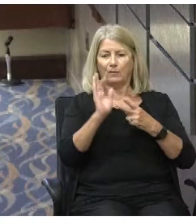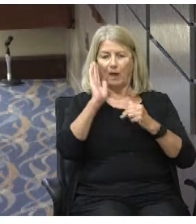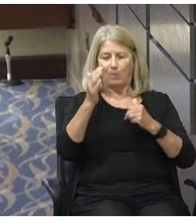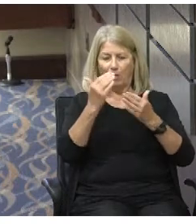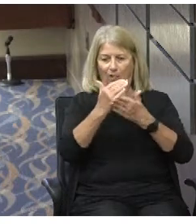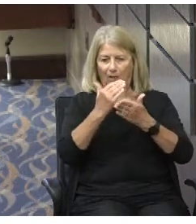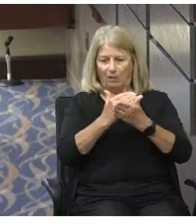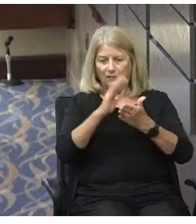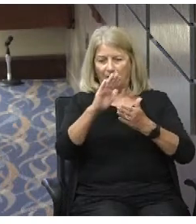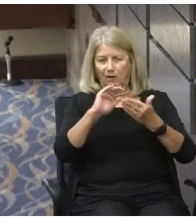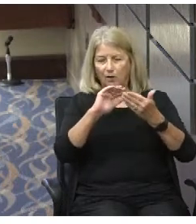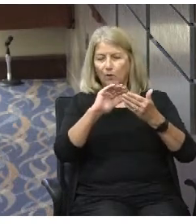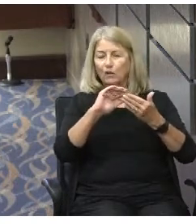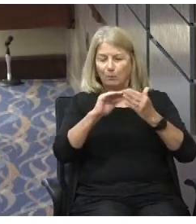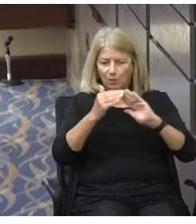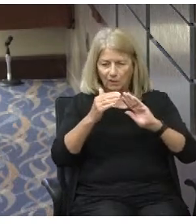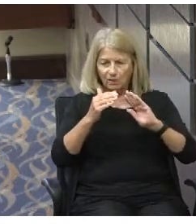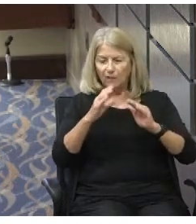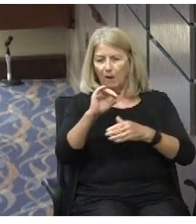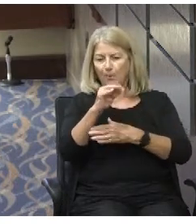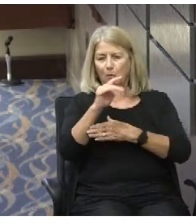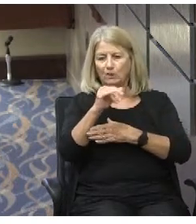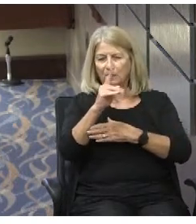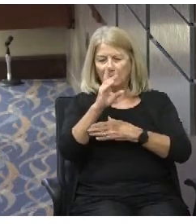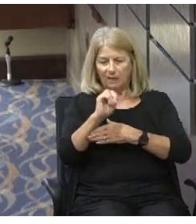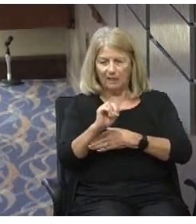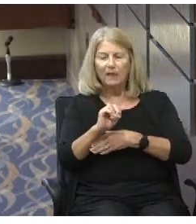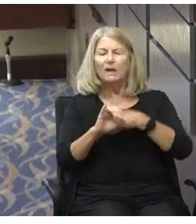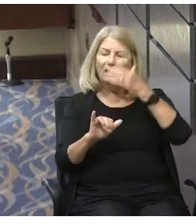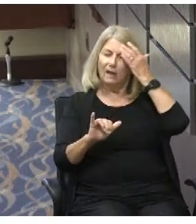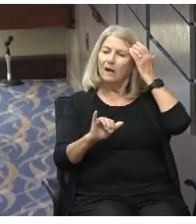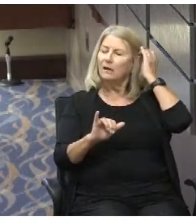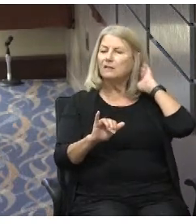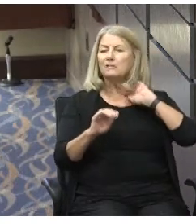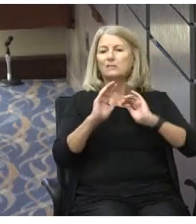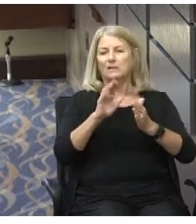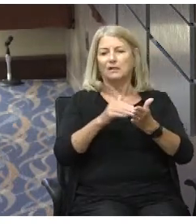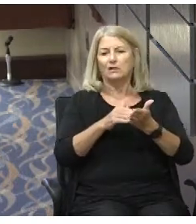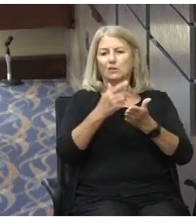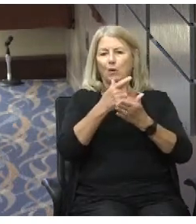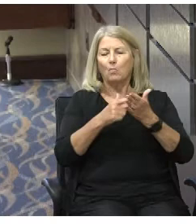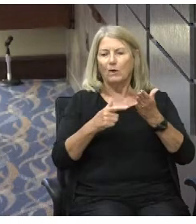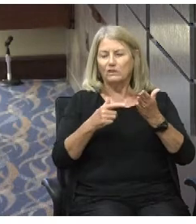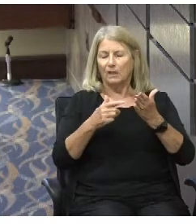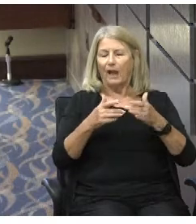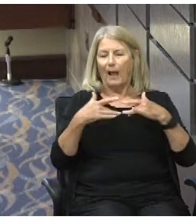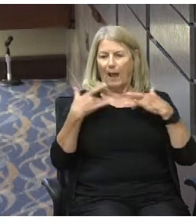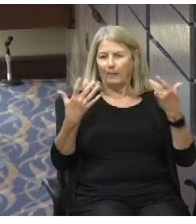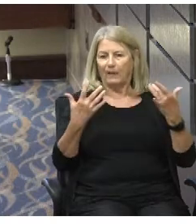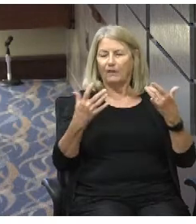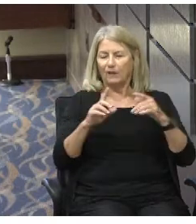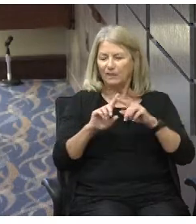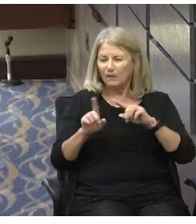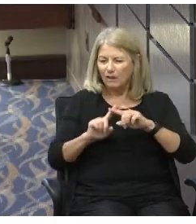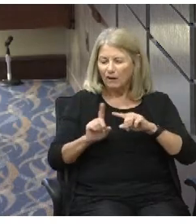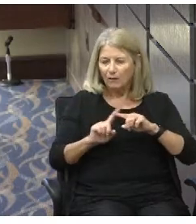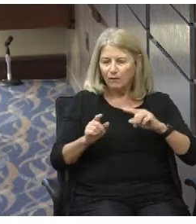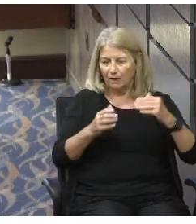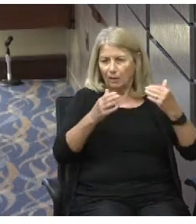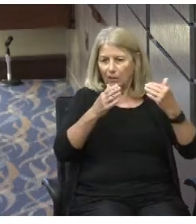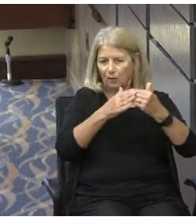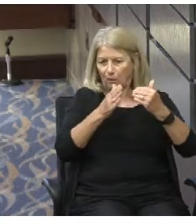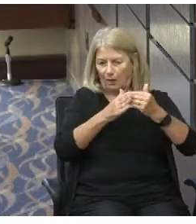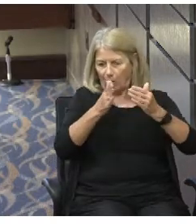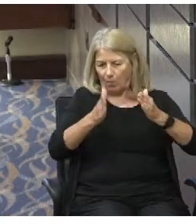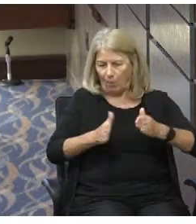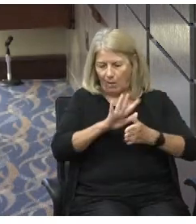centers filtered in here. And so you can see what's happening at the various community centers. So if you want to look today, what are they